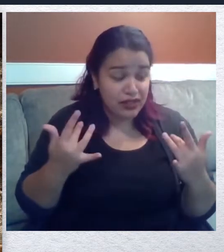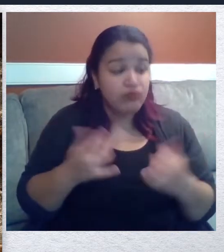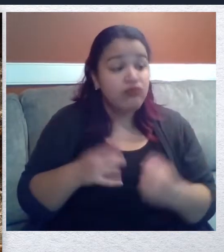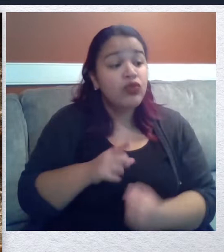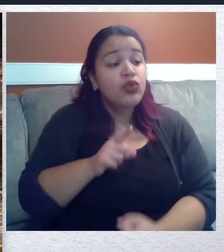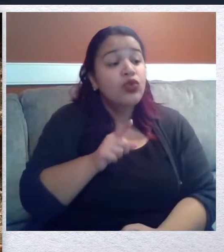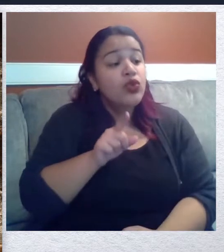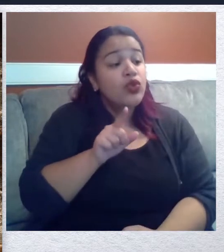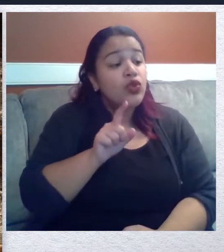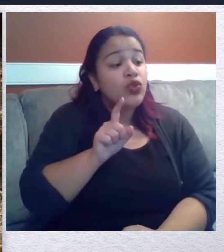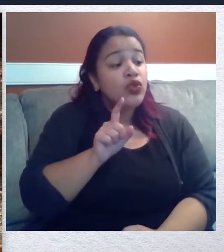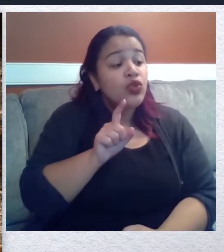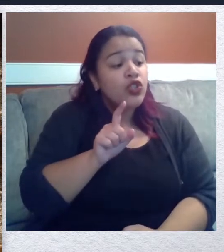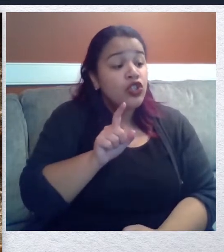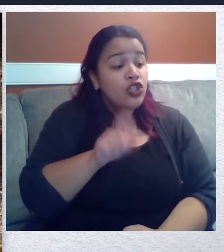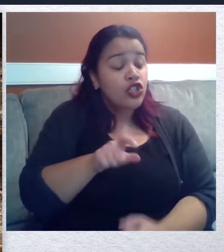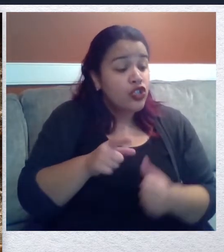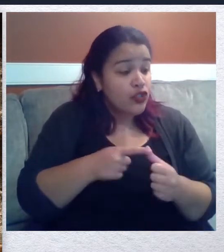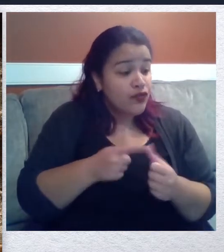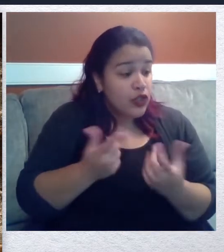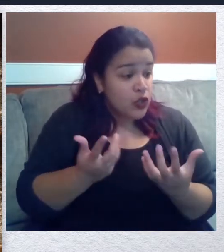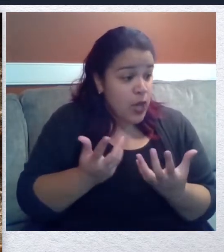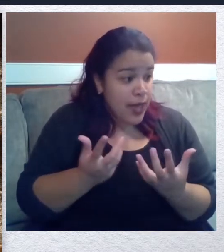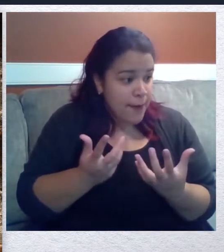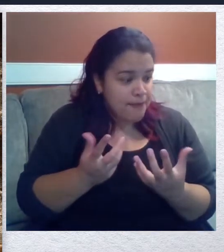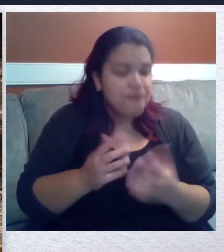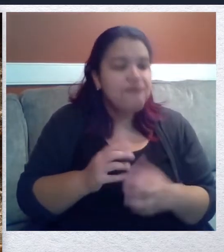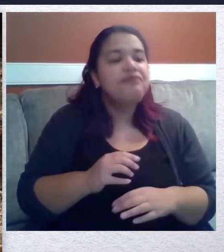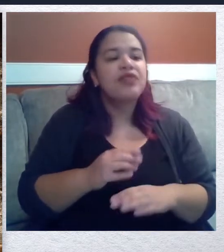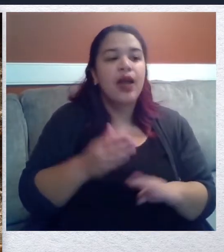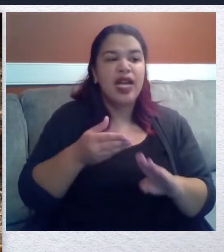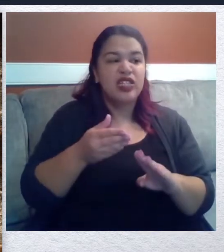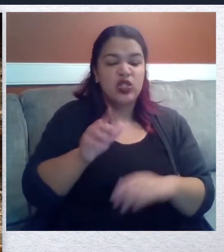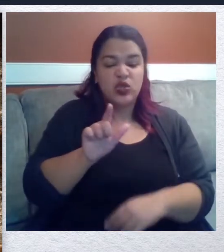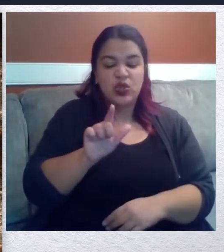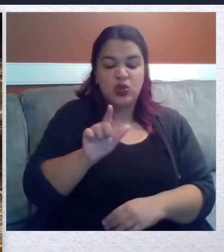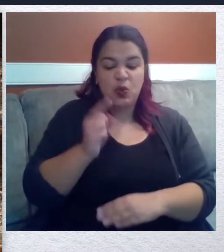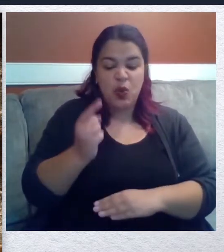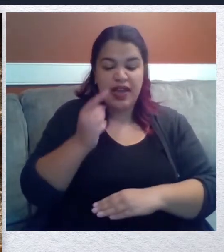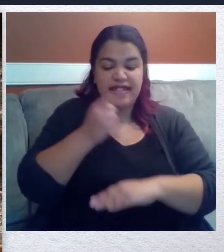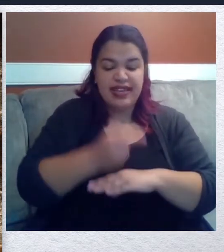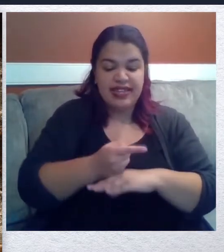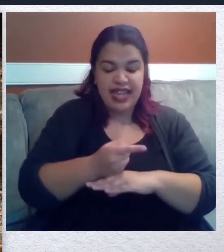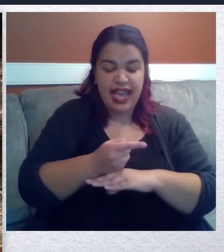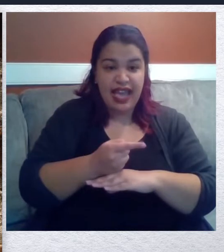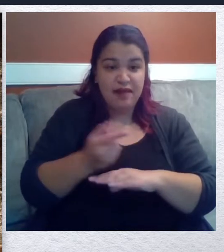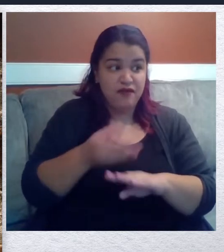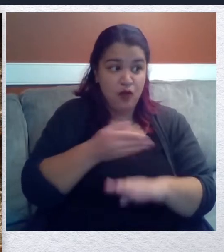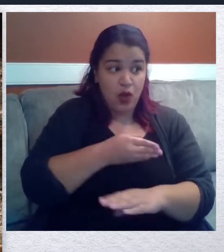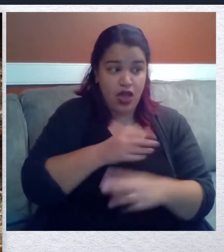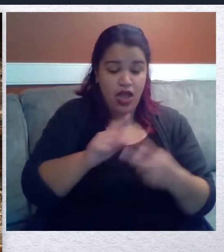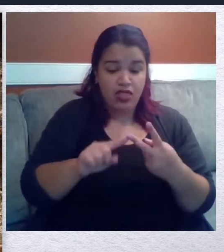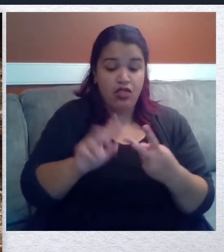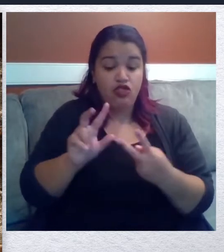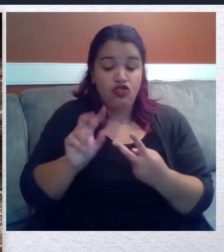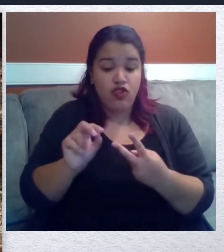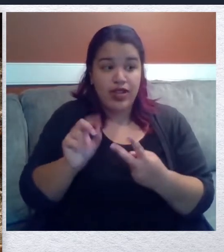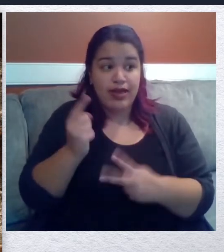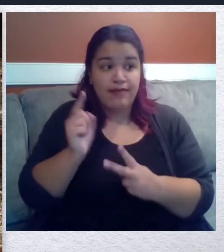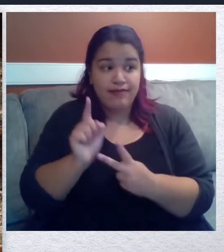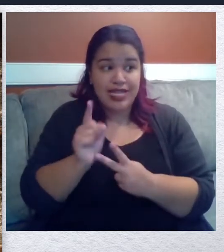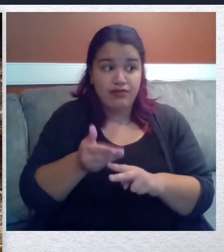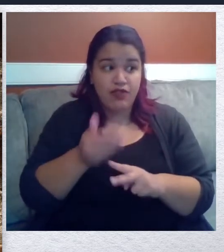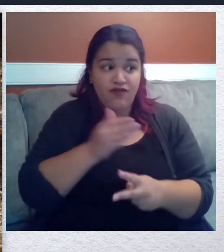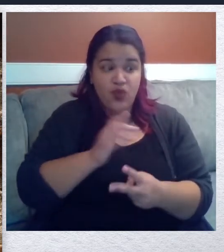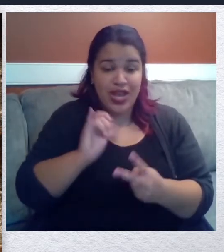is important to check your internet connection 24 hours prior and again 30 minutes prior to your interview.